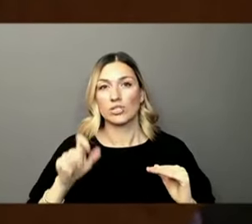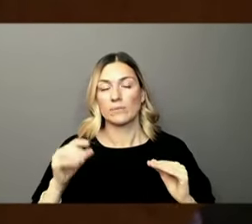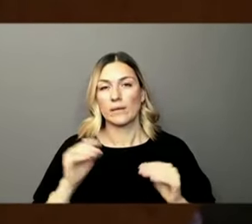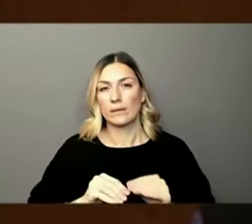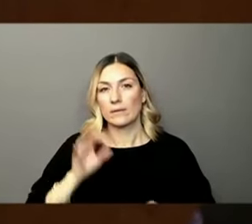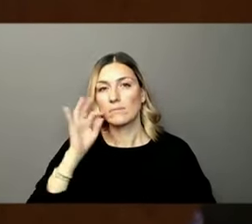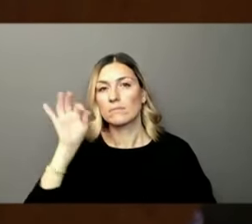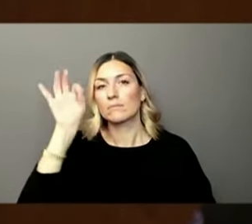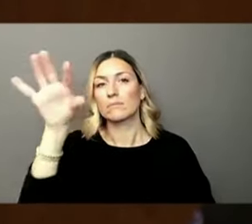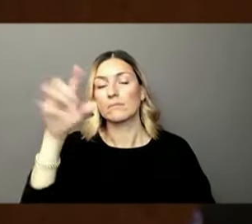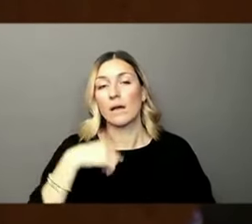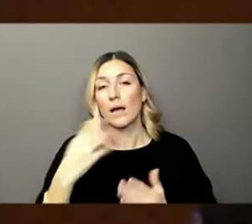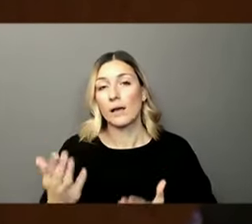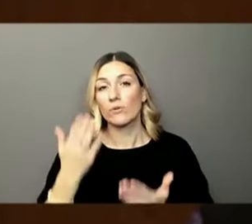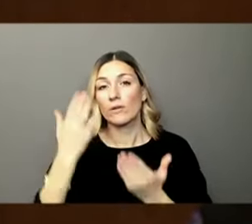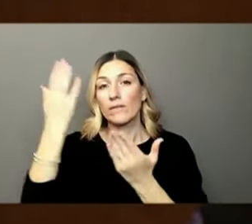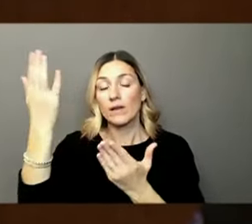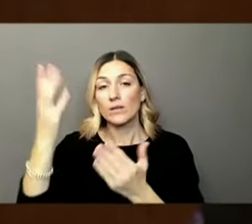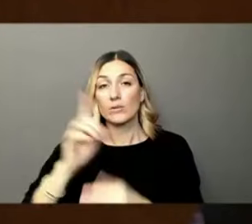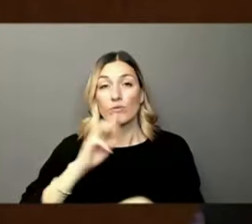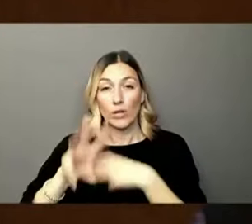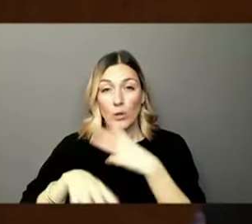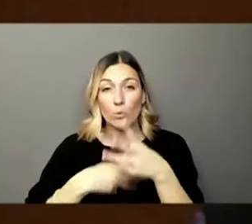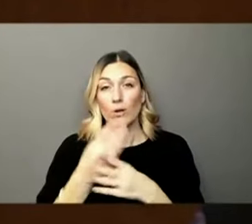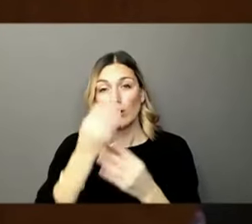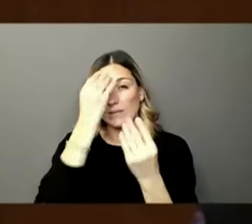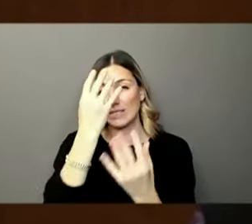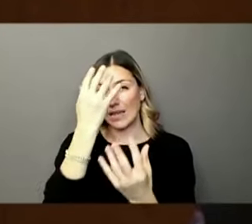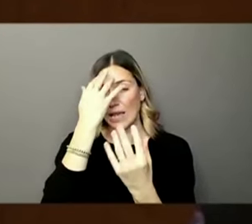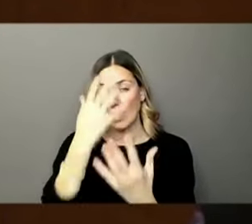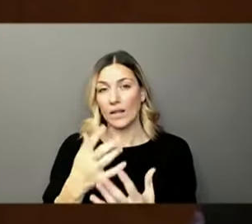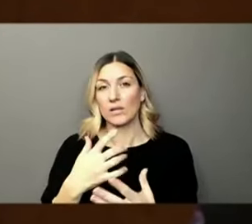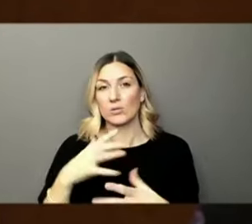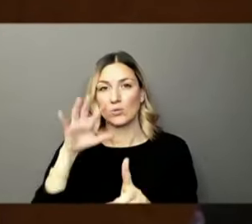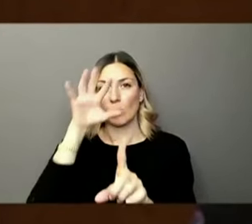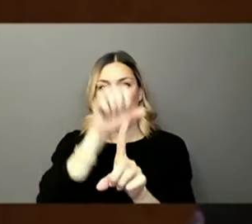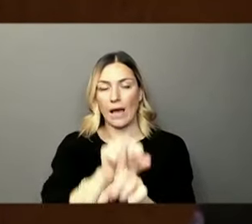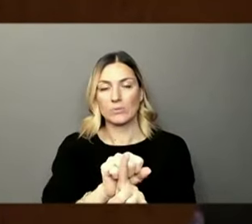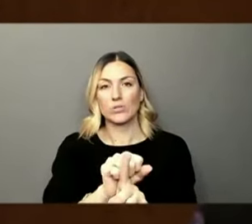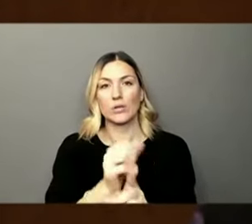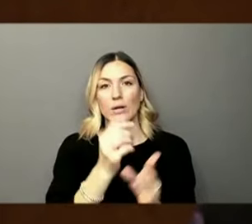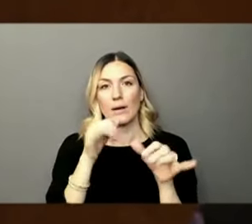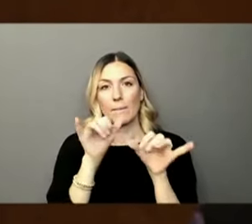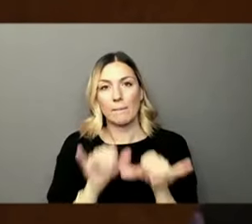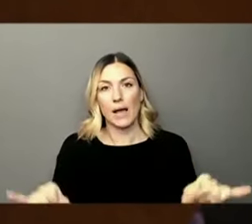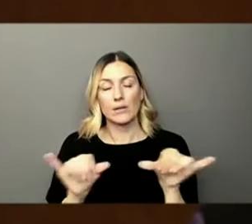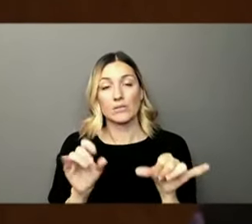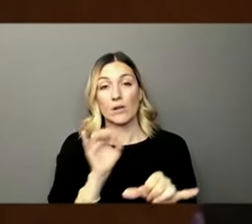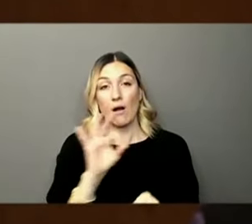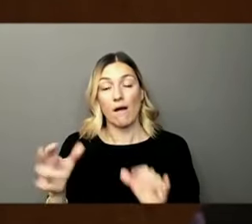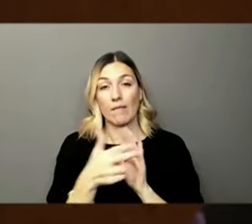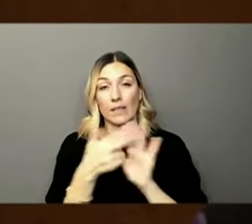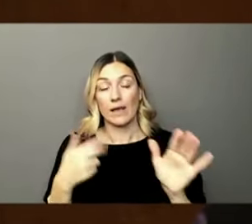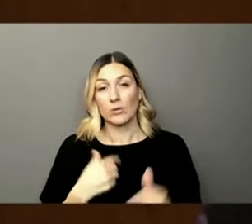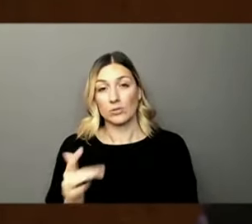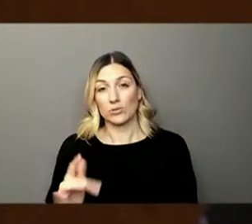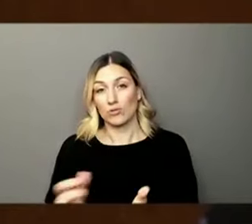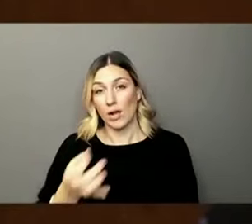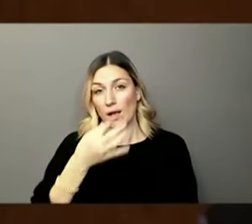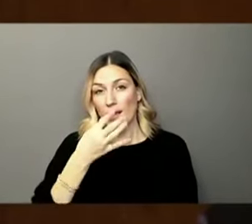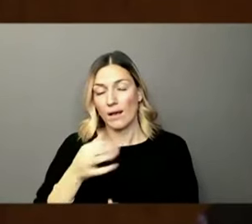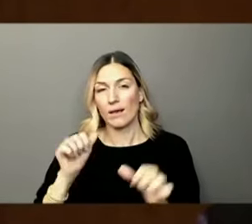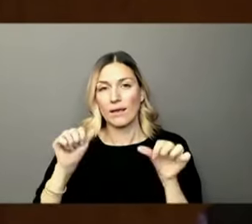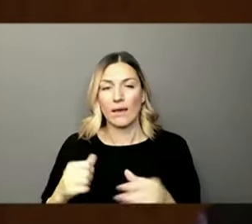propose leveraging real-world data to capture patterns of off-label drug use to identify promising candidates that can be